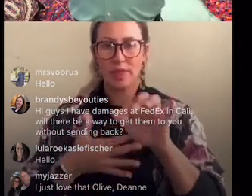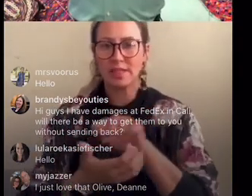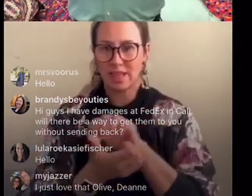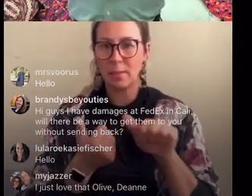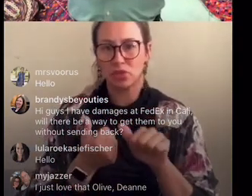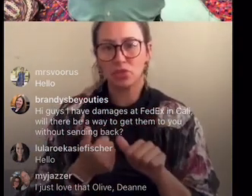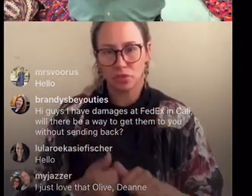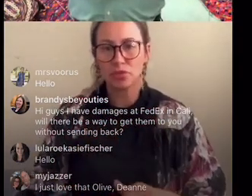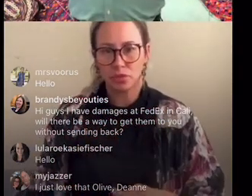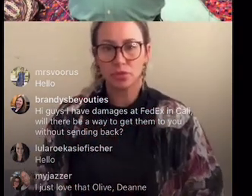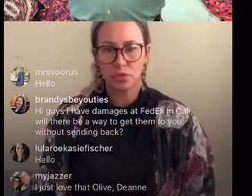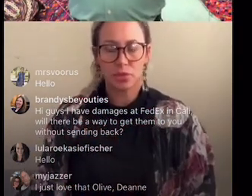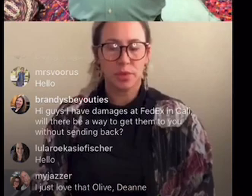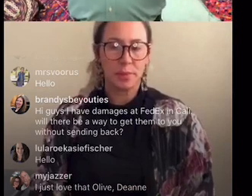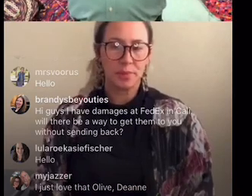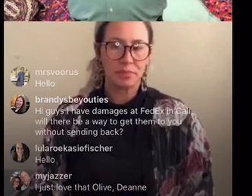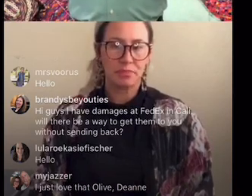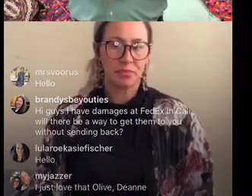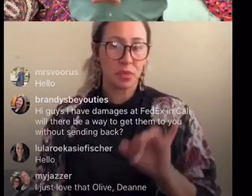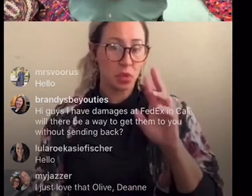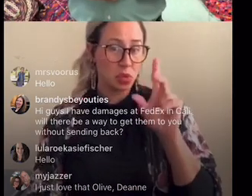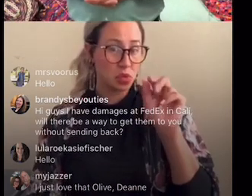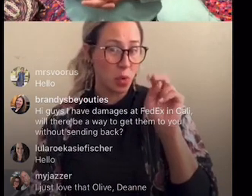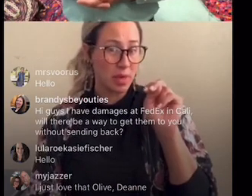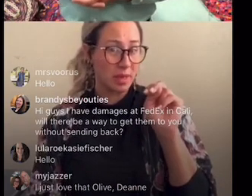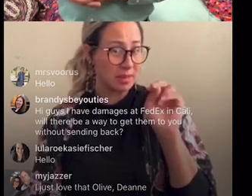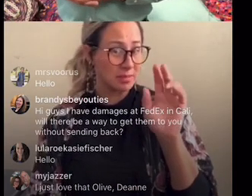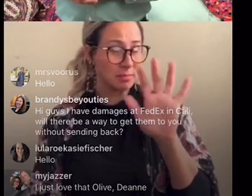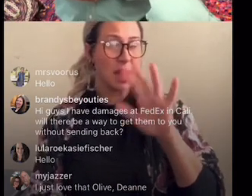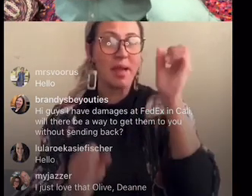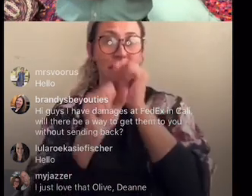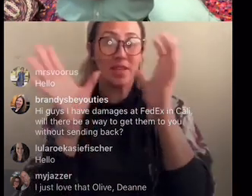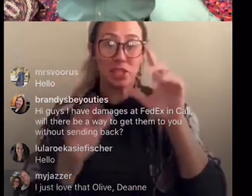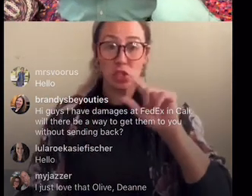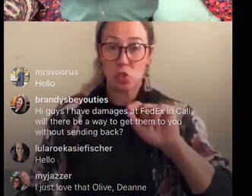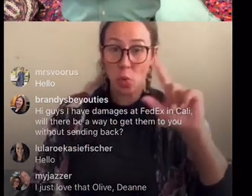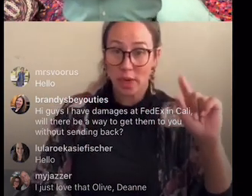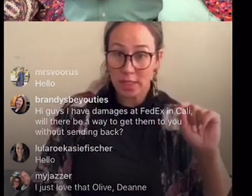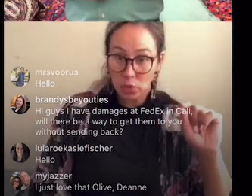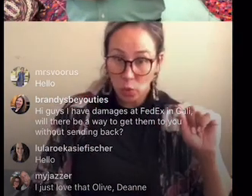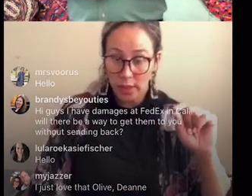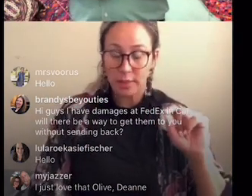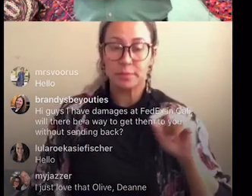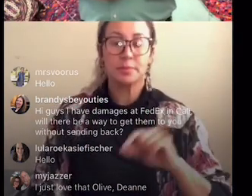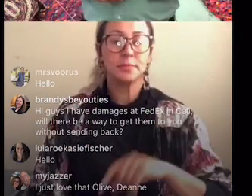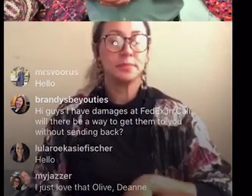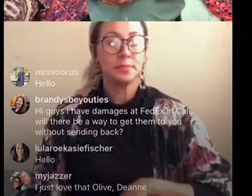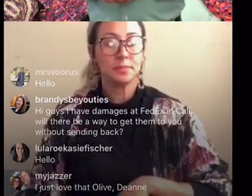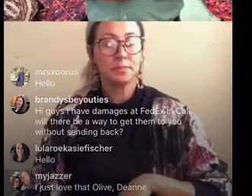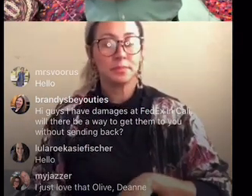returns. Jordan? Vision 2020. Vision 2020.